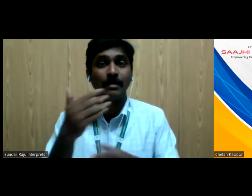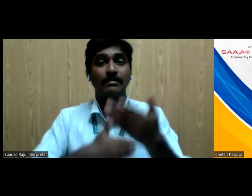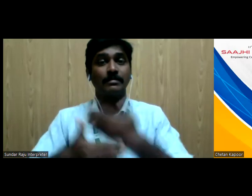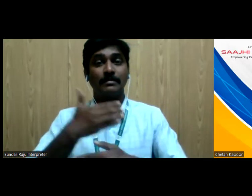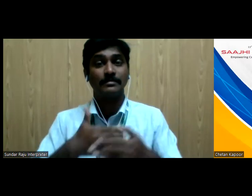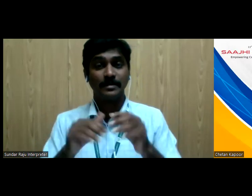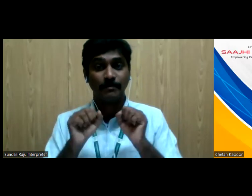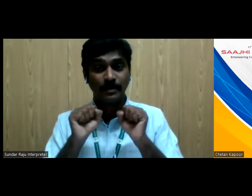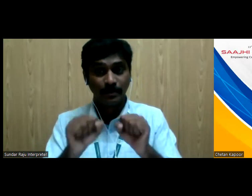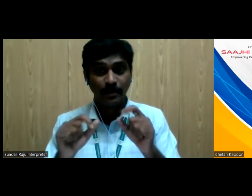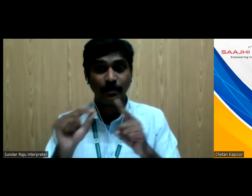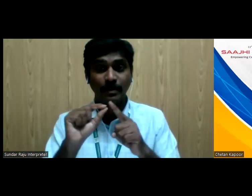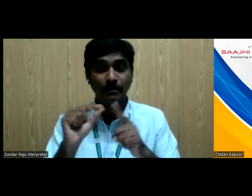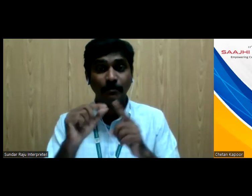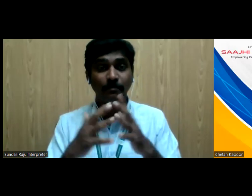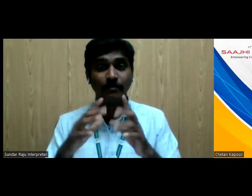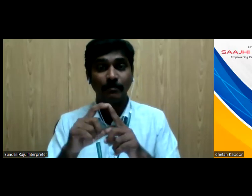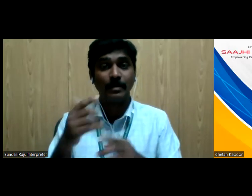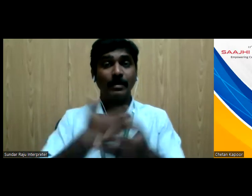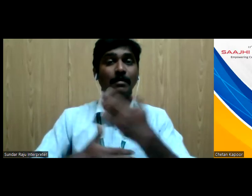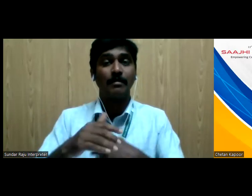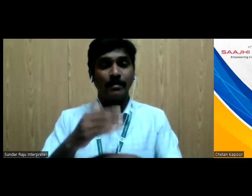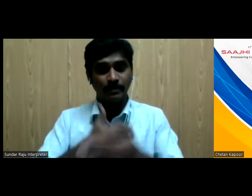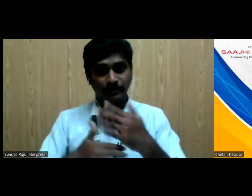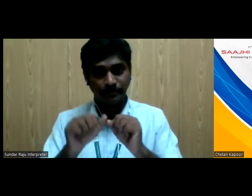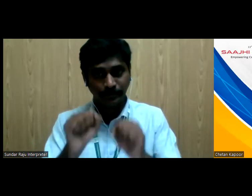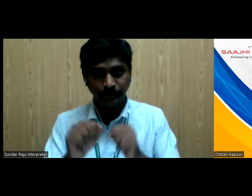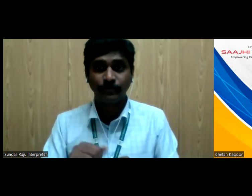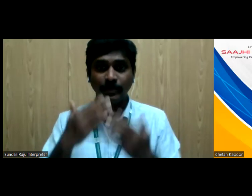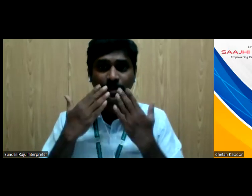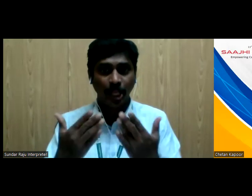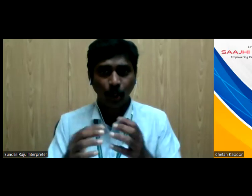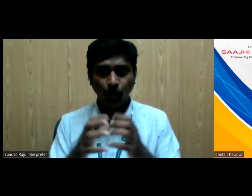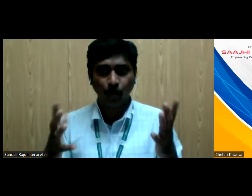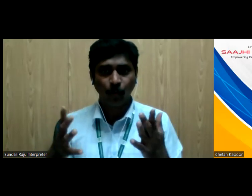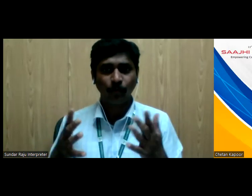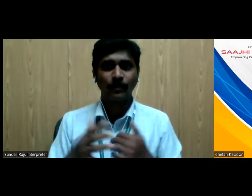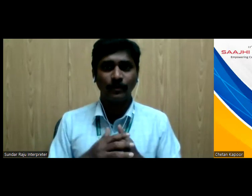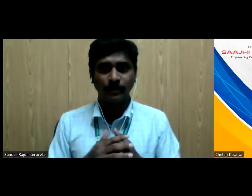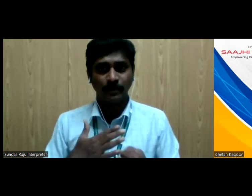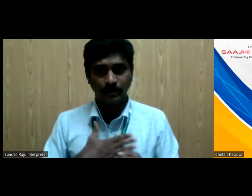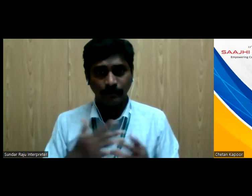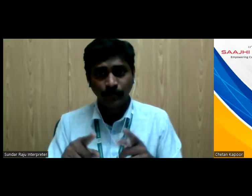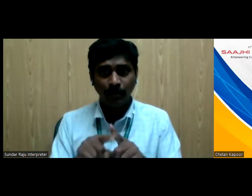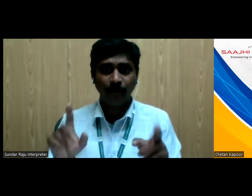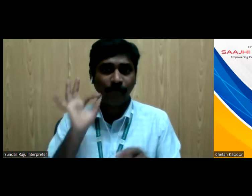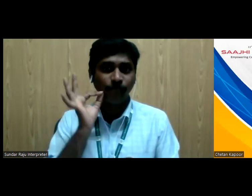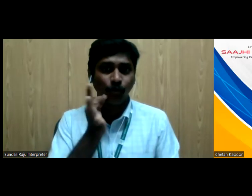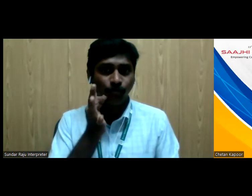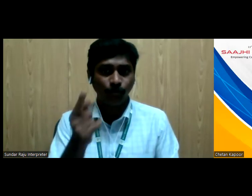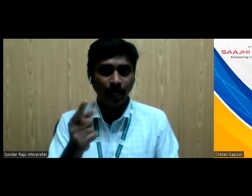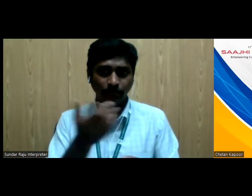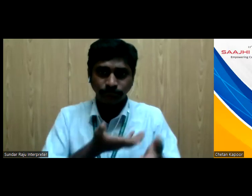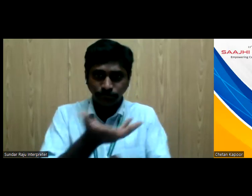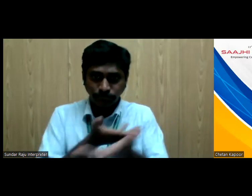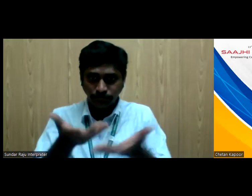for persons with disabilities. Thank you very much. And I look forward to this very engaging and fruitful discussion today as we go